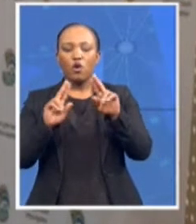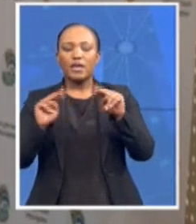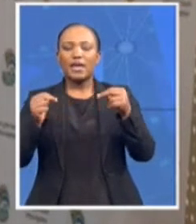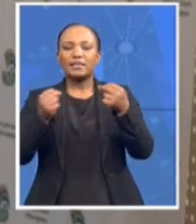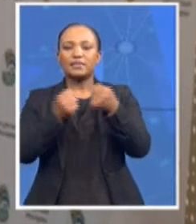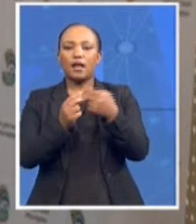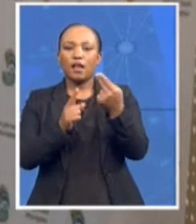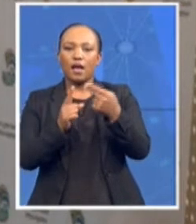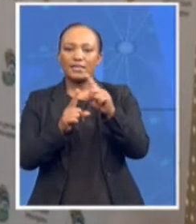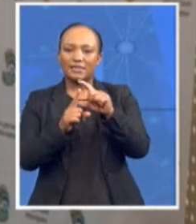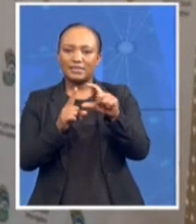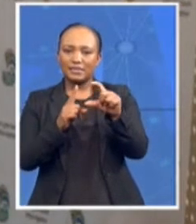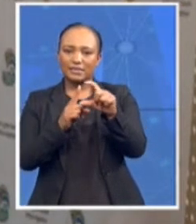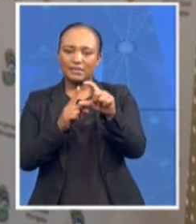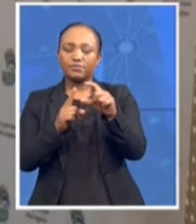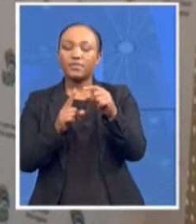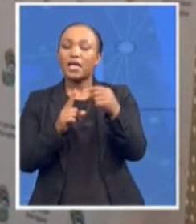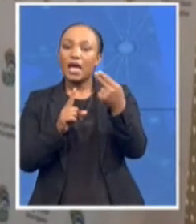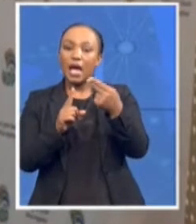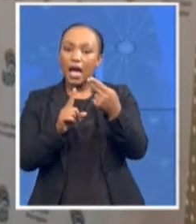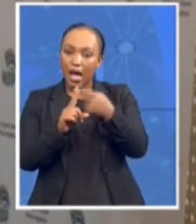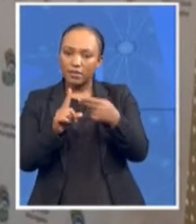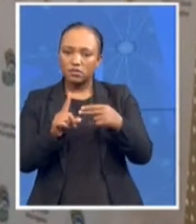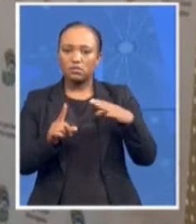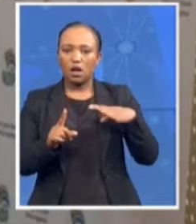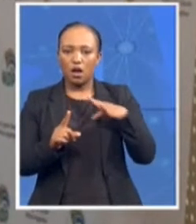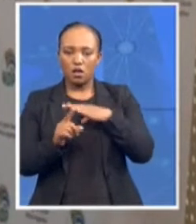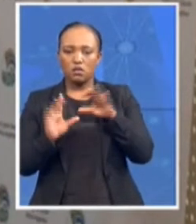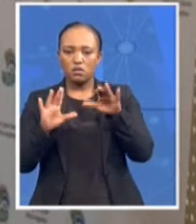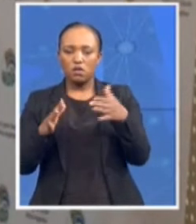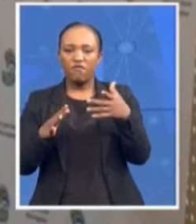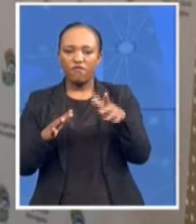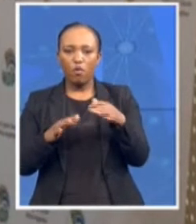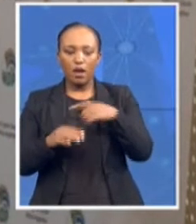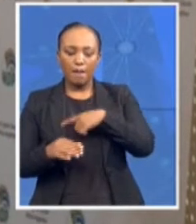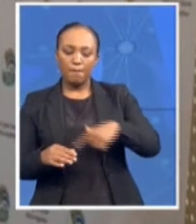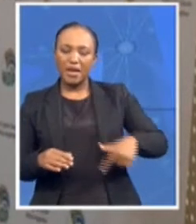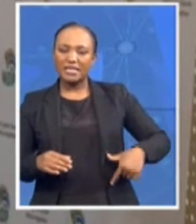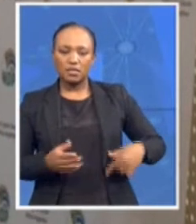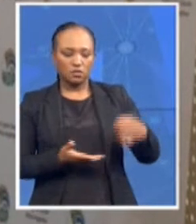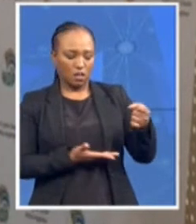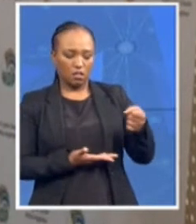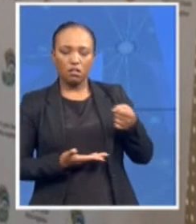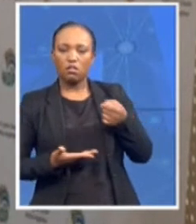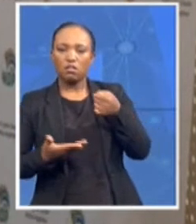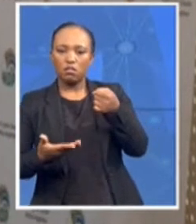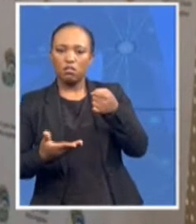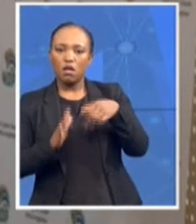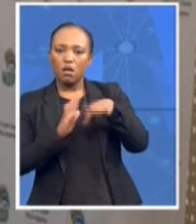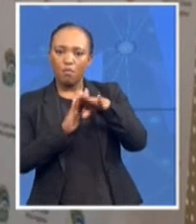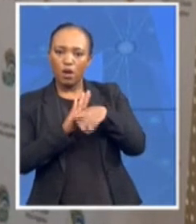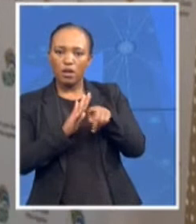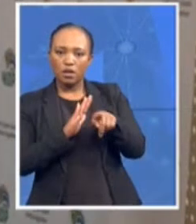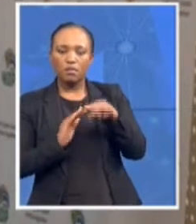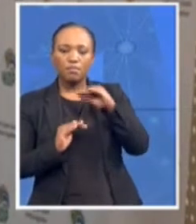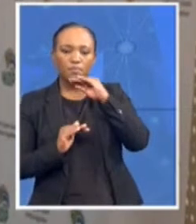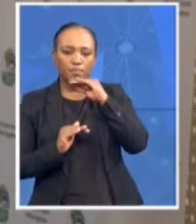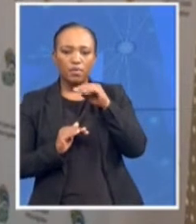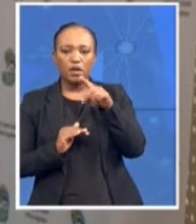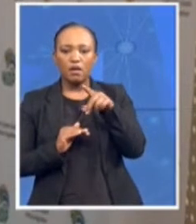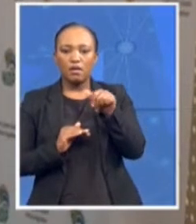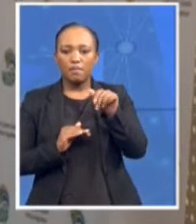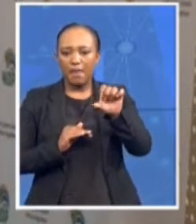Presidential Employment Stimulus Program, which is what we call the PESP, or some others refer to it as